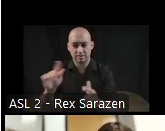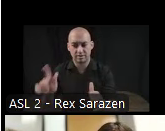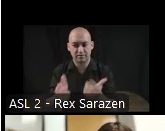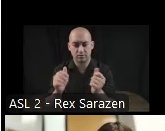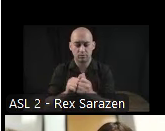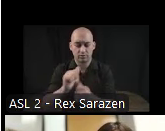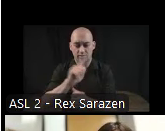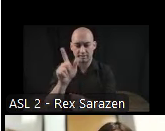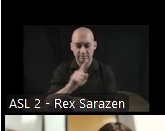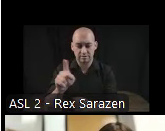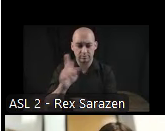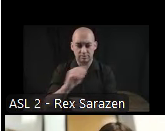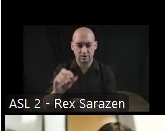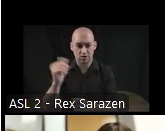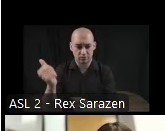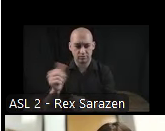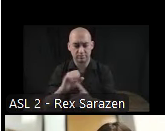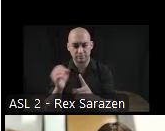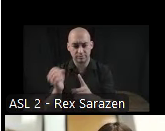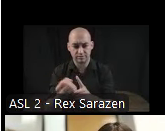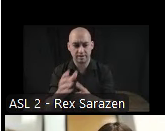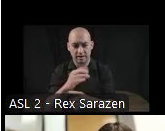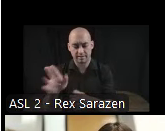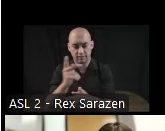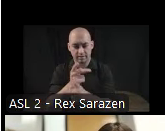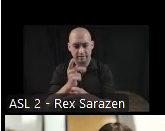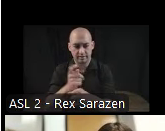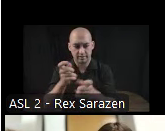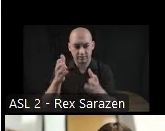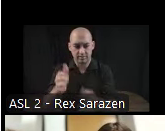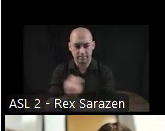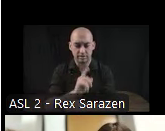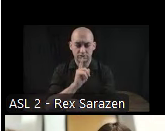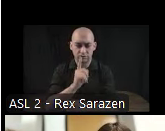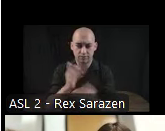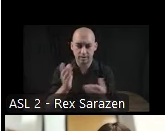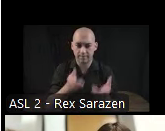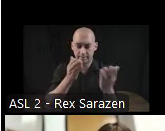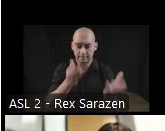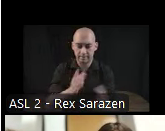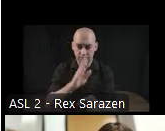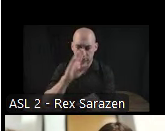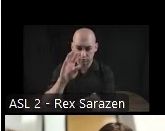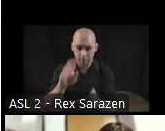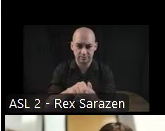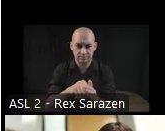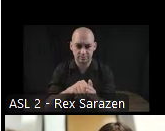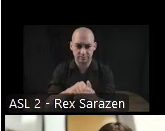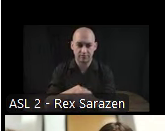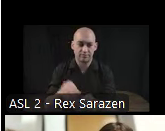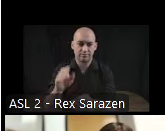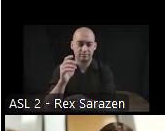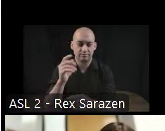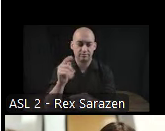related conditions, along with their caregivers. Ensuring that our recommendations are inclusive, trauma-informed, and rooted